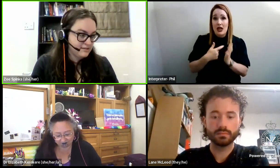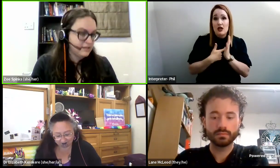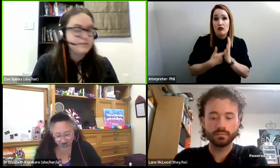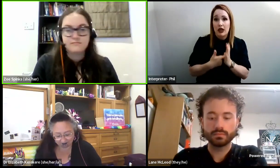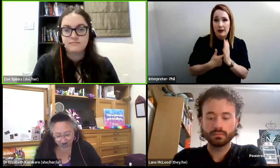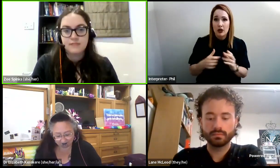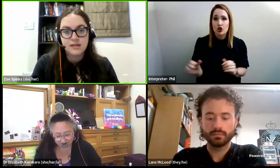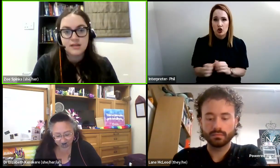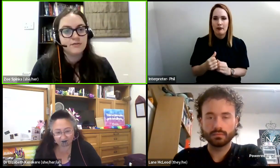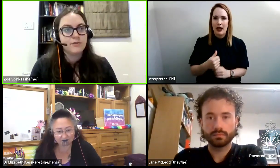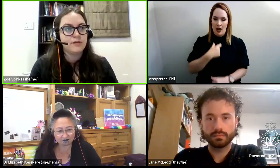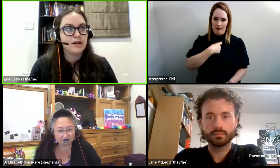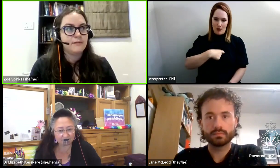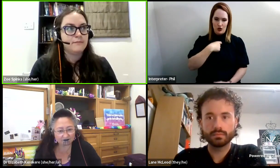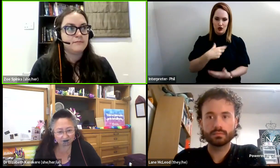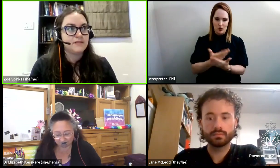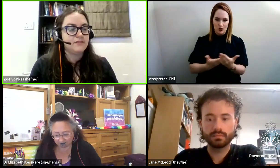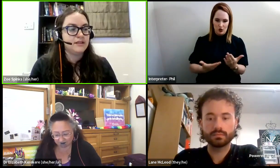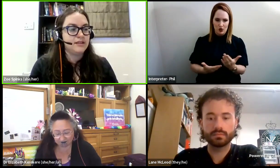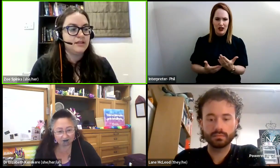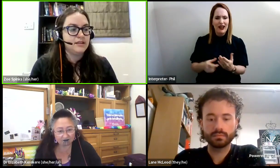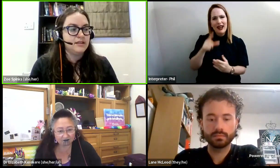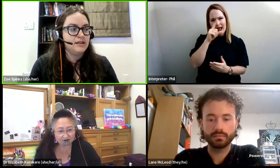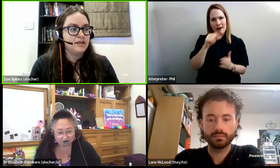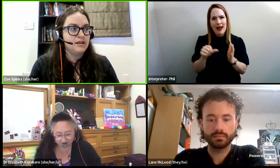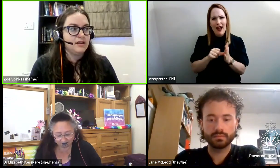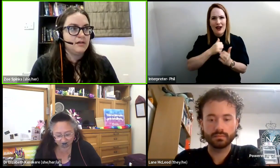And it can be difficult.